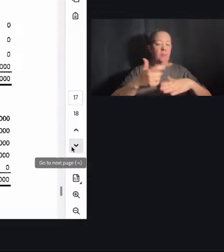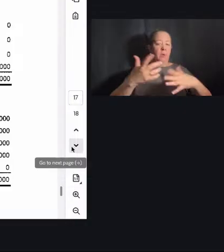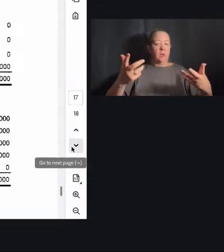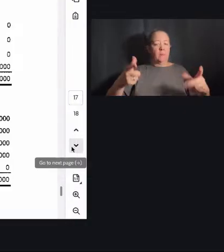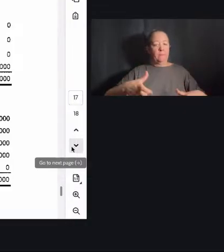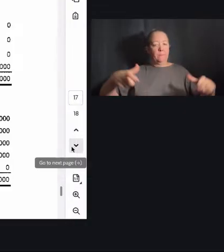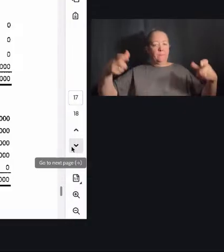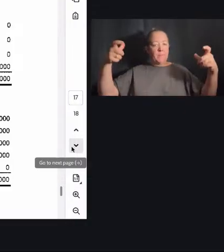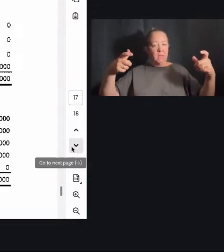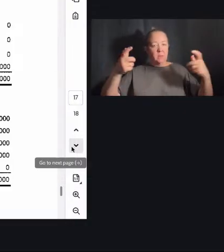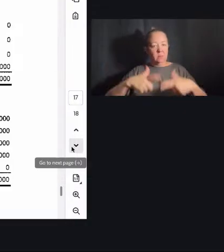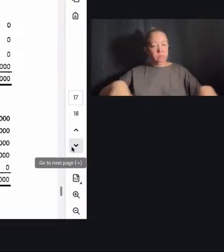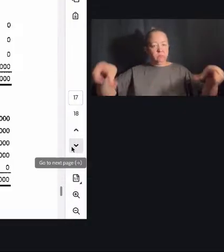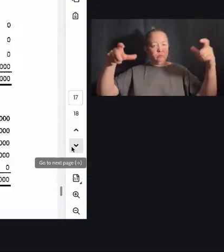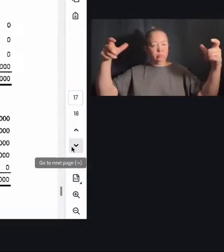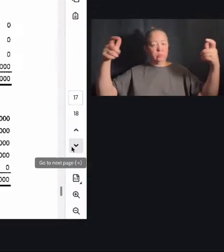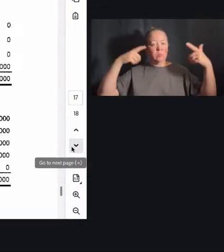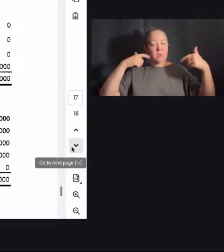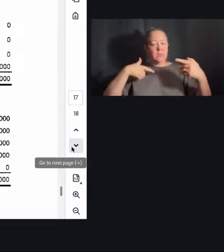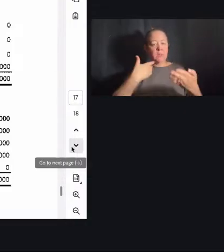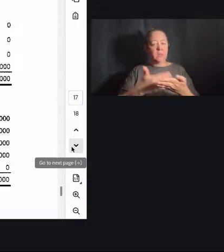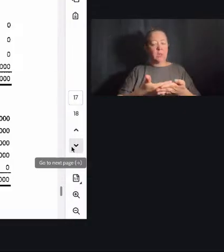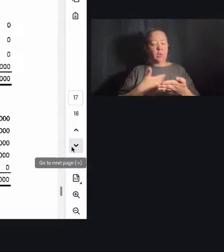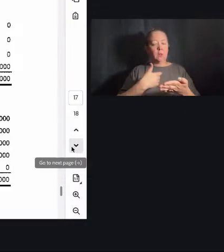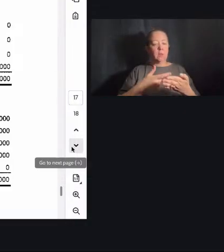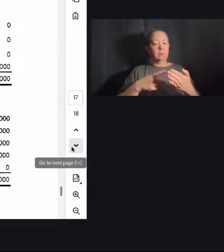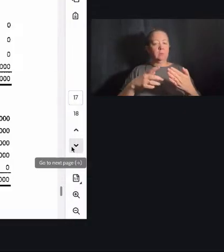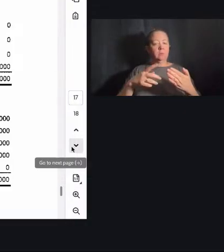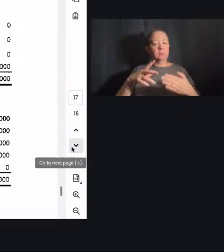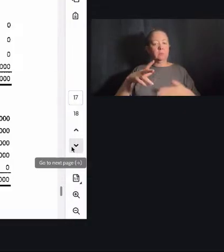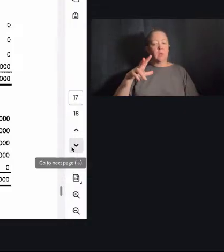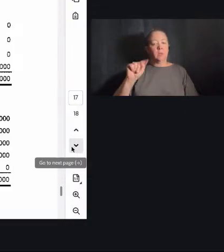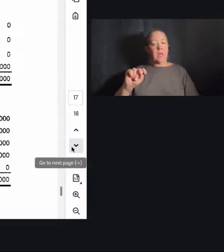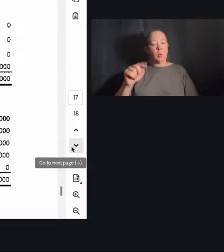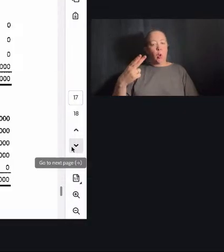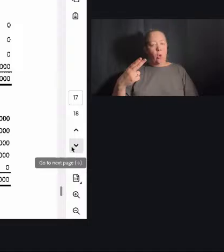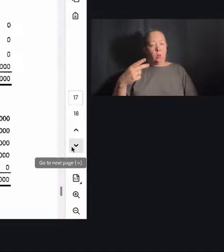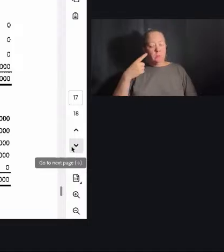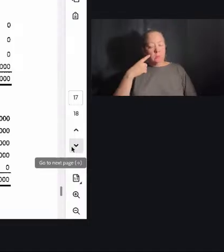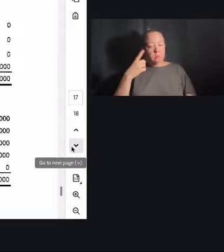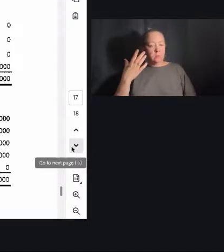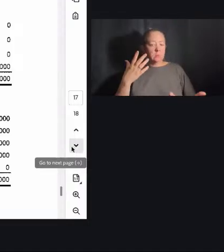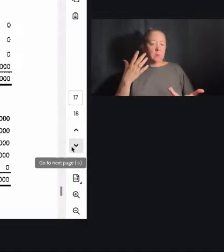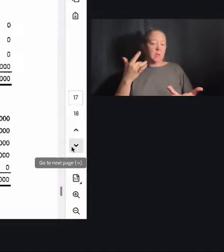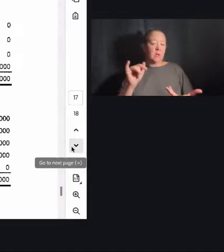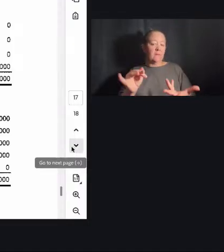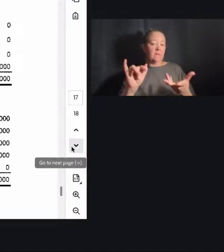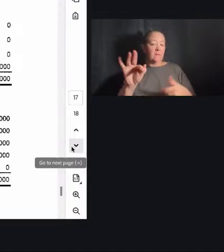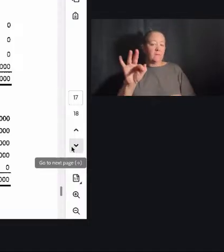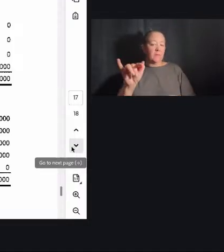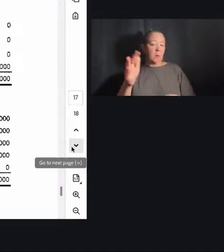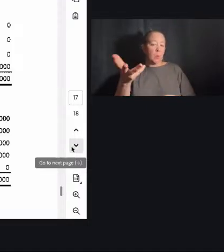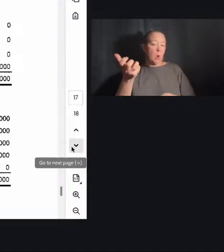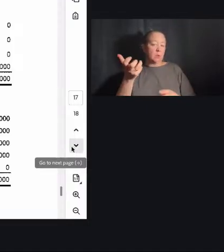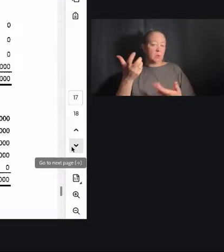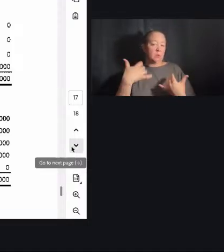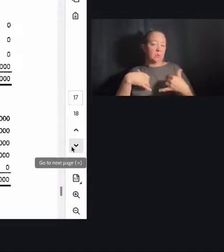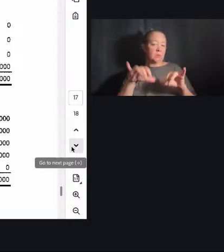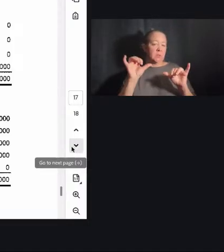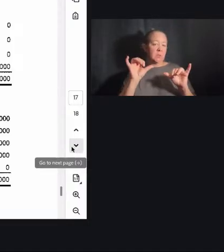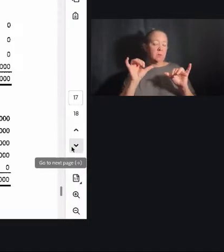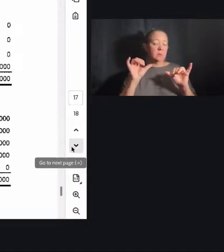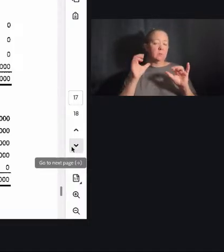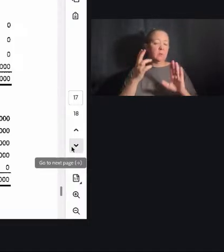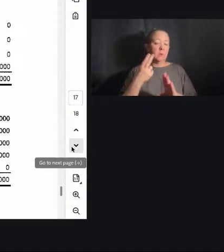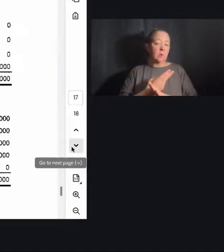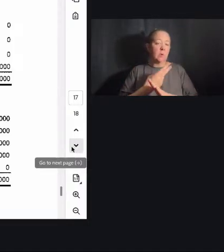that that allow residents to have an opportunity to expand their composting if they don't wish to utilize backyard composting. That's